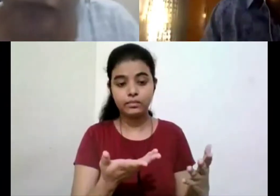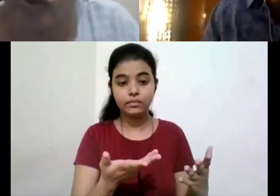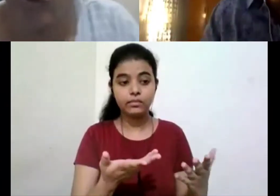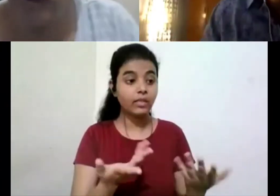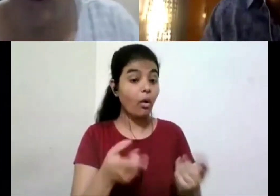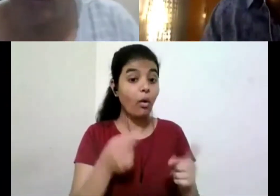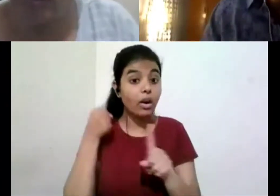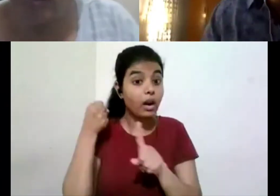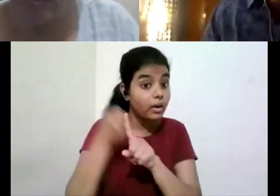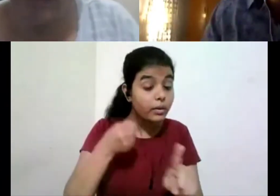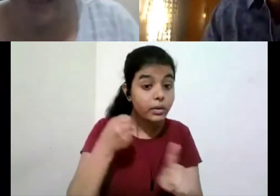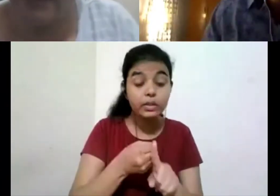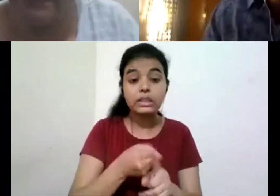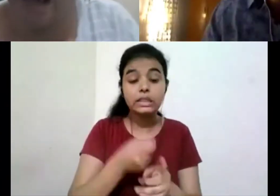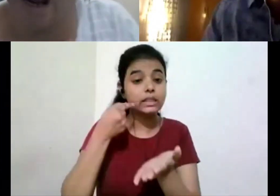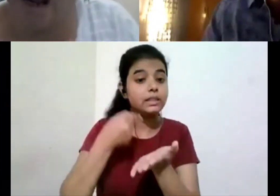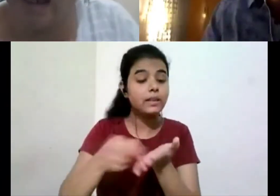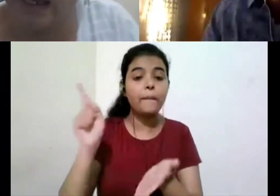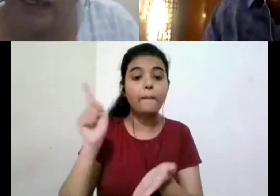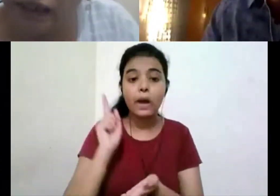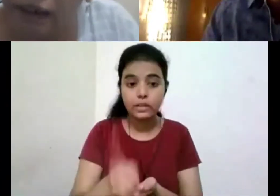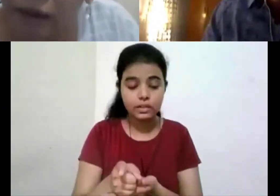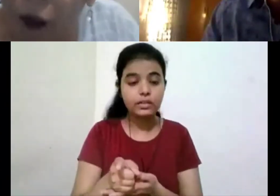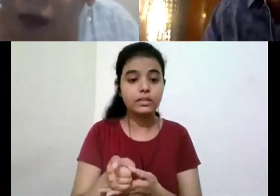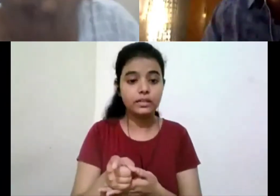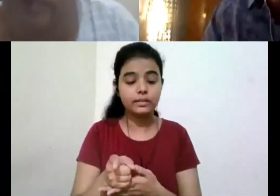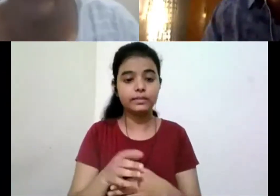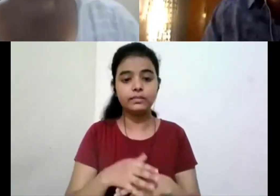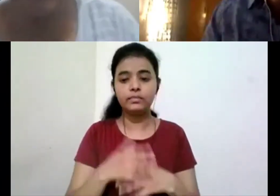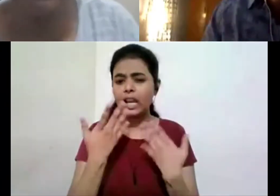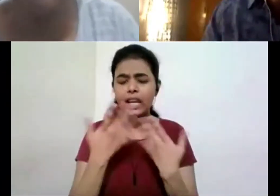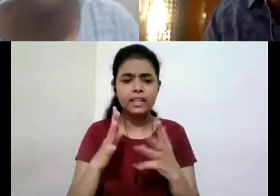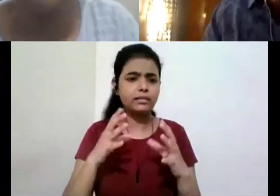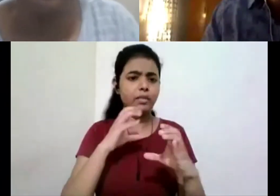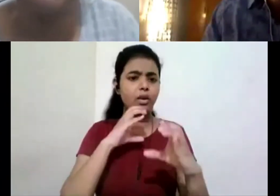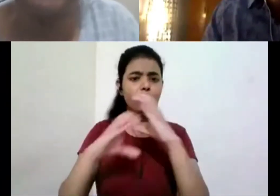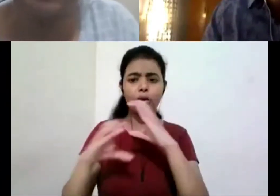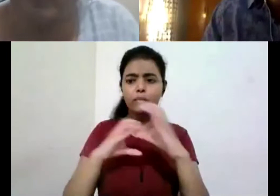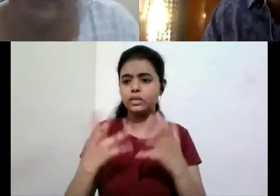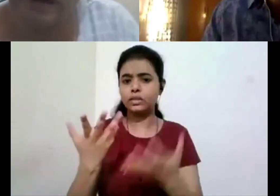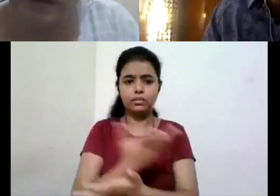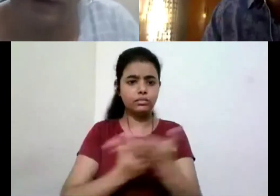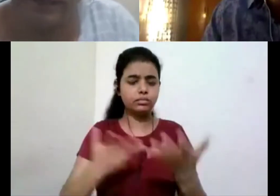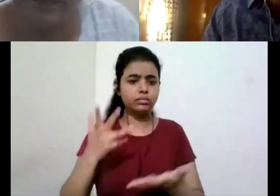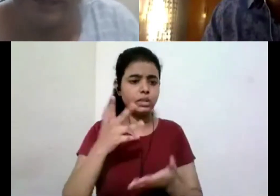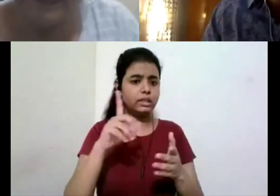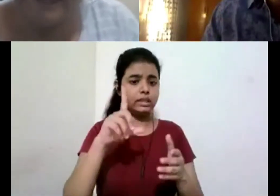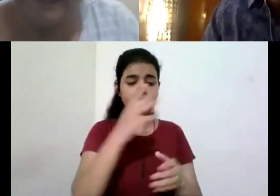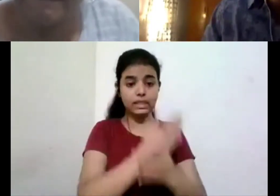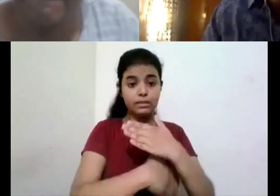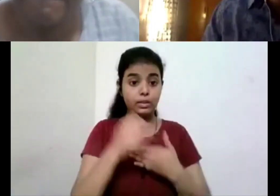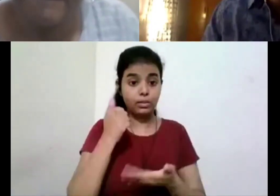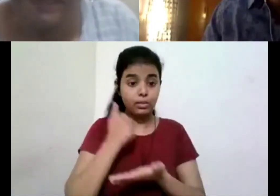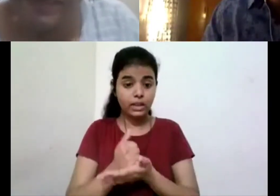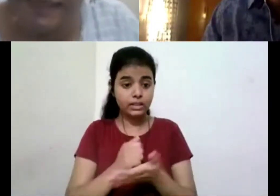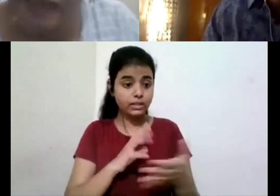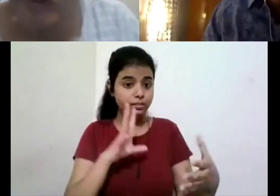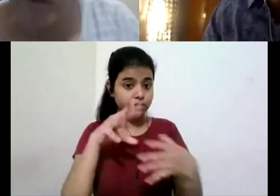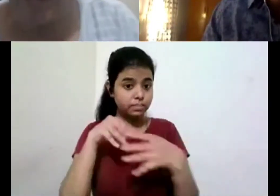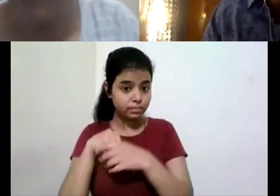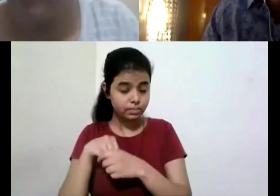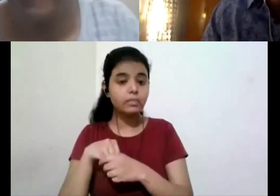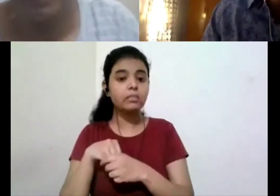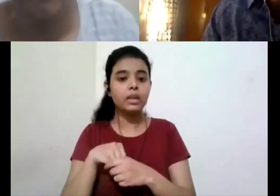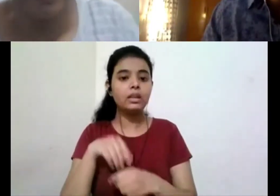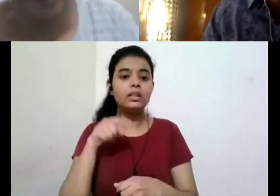advocacy has to be launched, any conversation and disability rights has to be done, this business